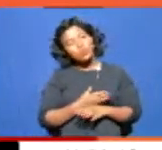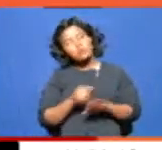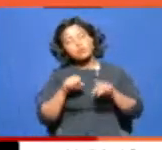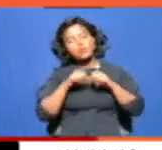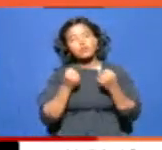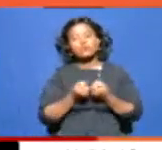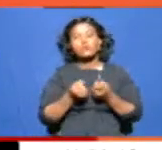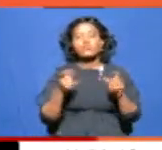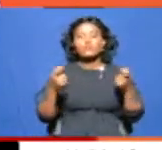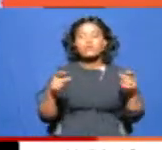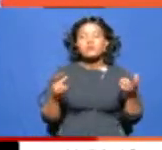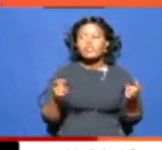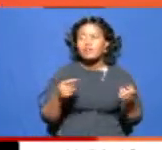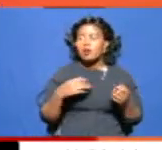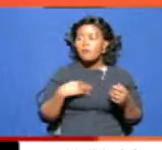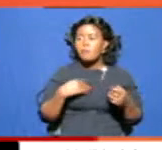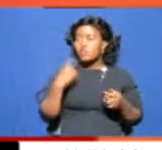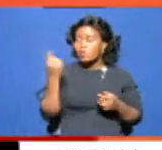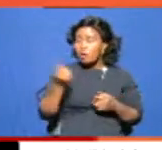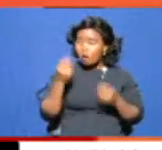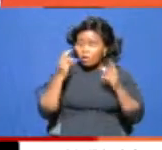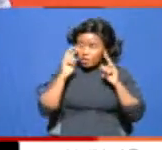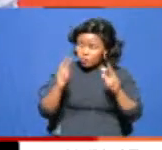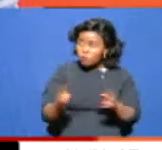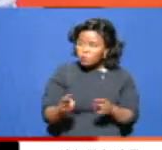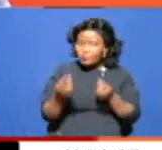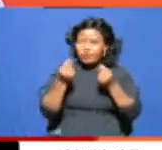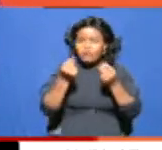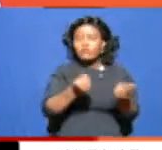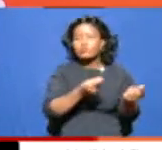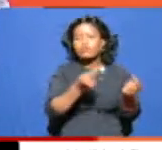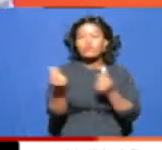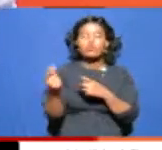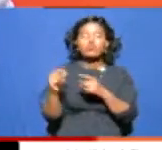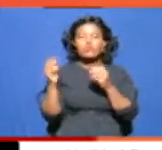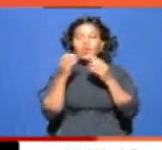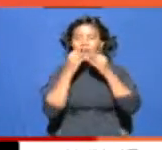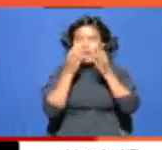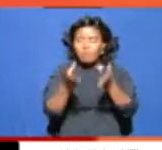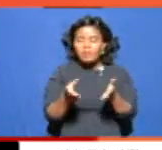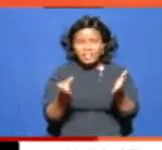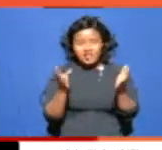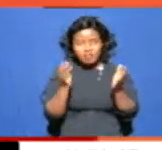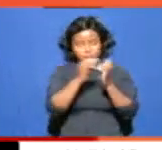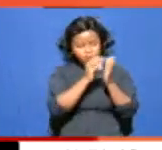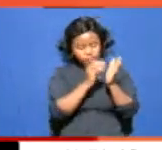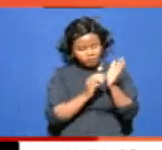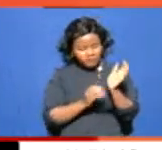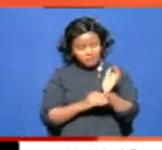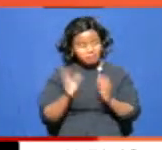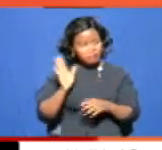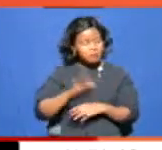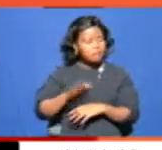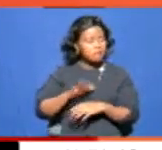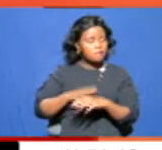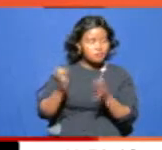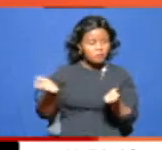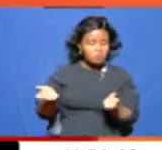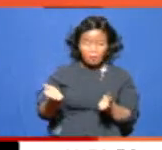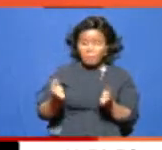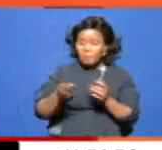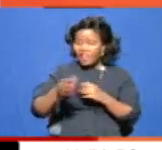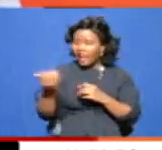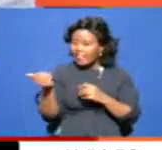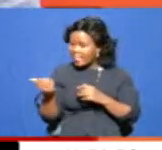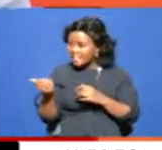see Corazon, who is very Rachel Mwema. Yeah. I see Akida, and I see Nedi, yeah. And maybe Karimi. Yeah. The rest are nowhere to be seen.